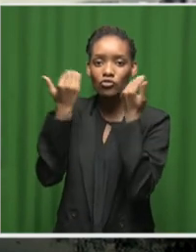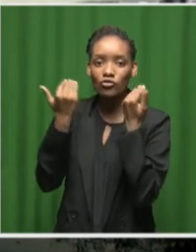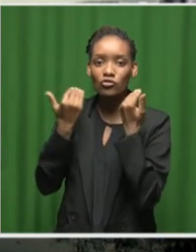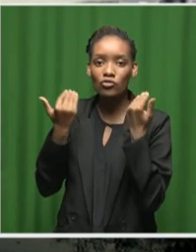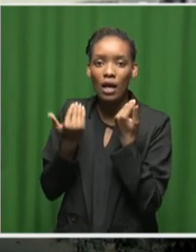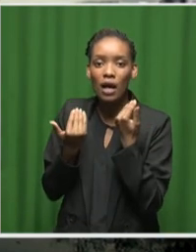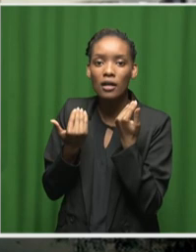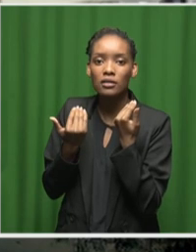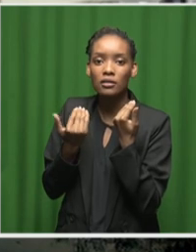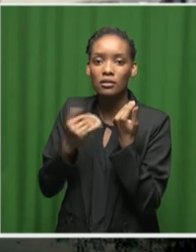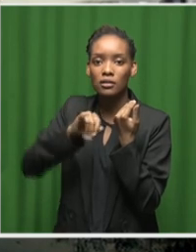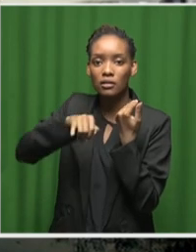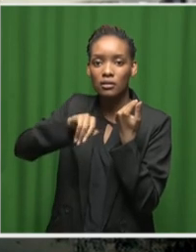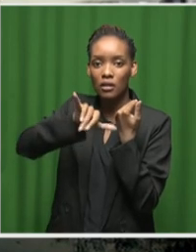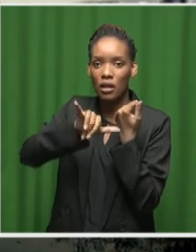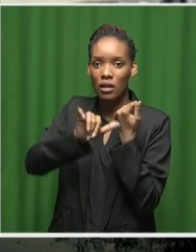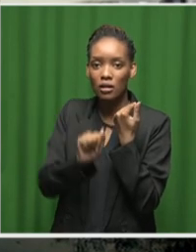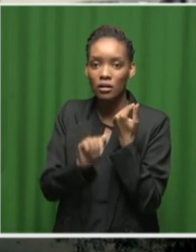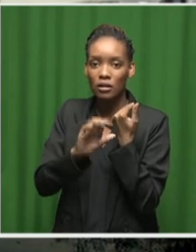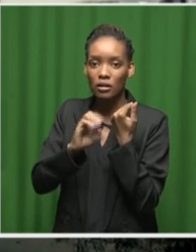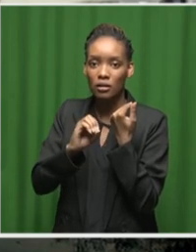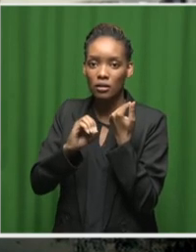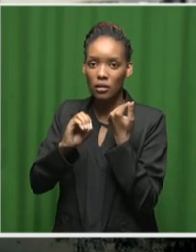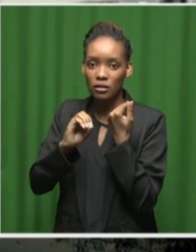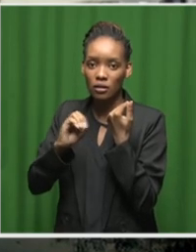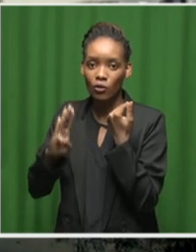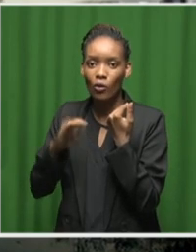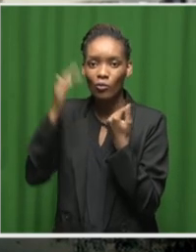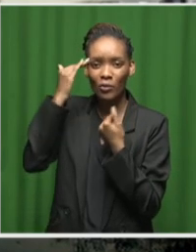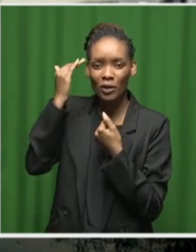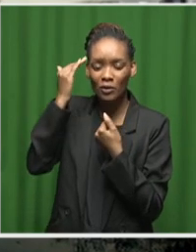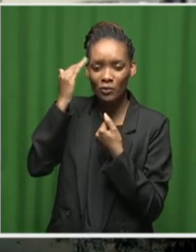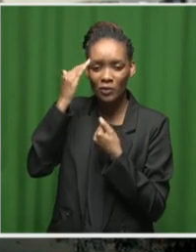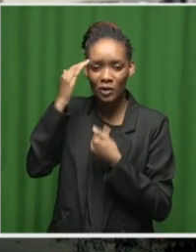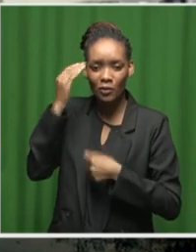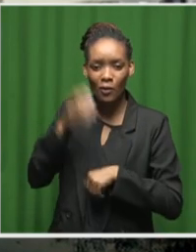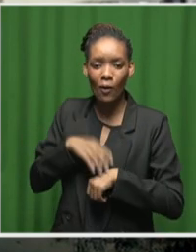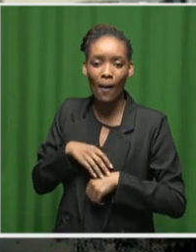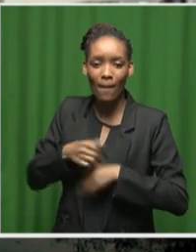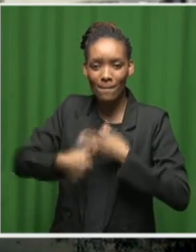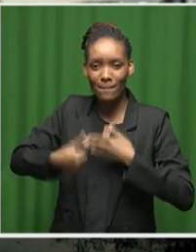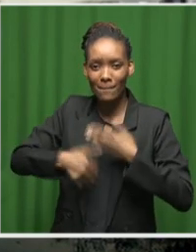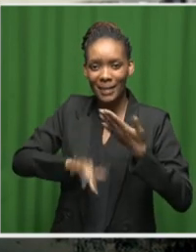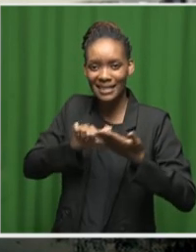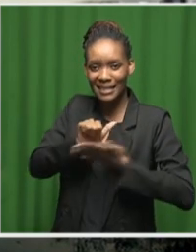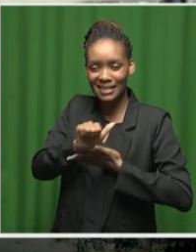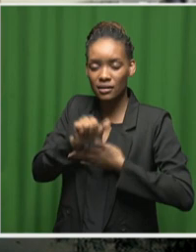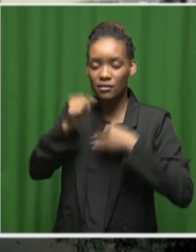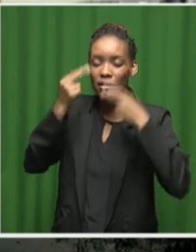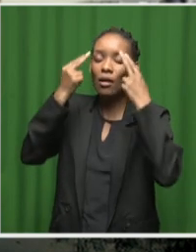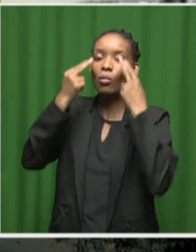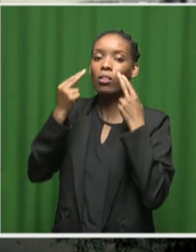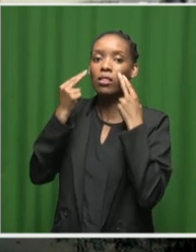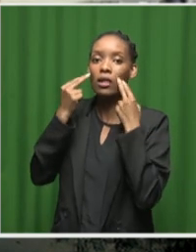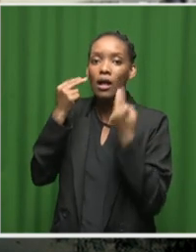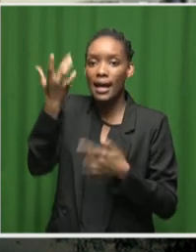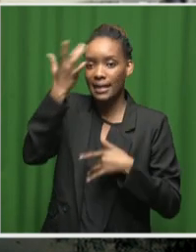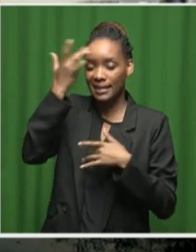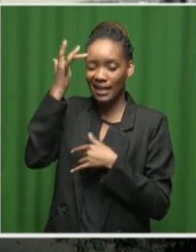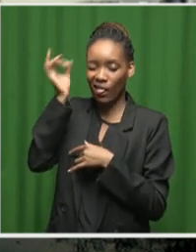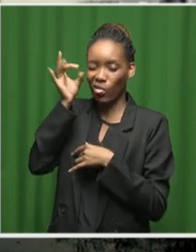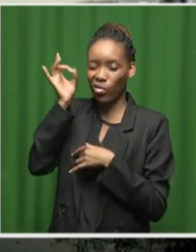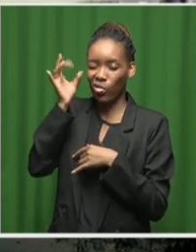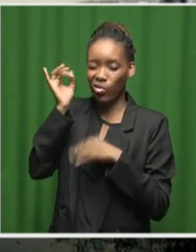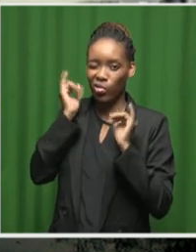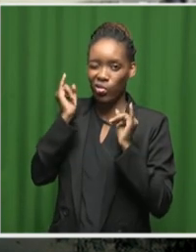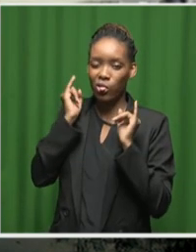we know that he became blind when he was just 16 months old after contracting meningitis and faced many challenges in